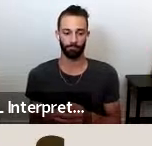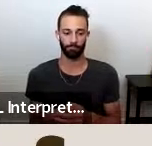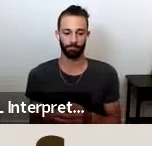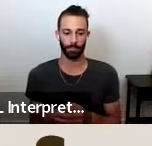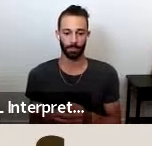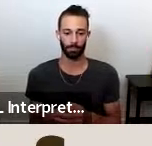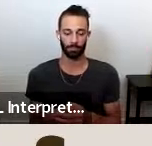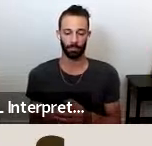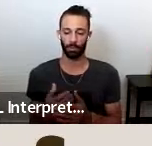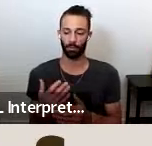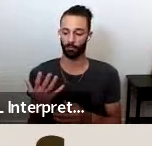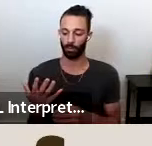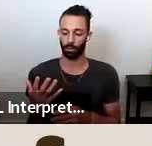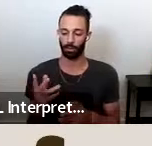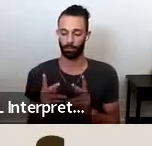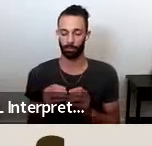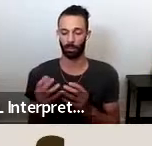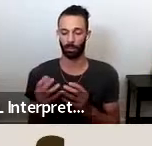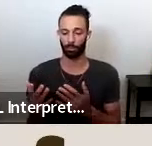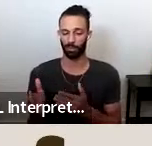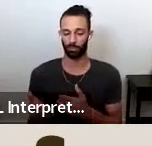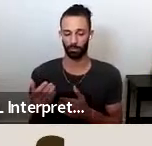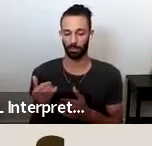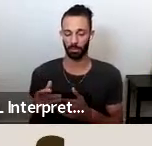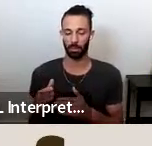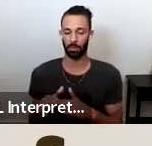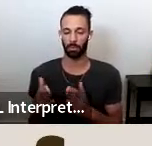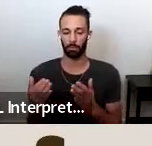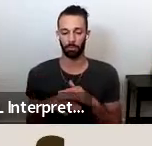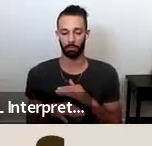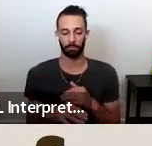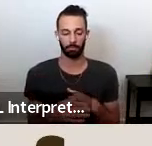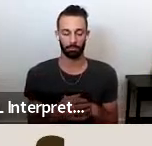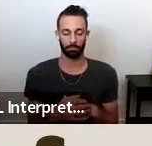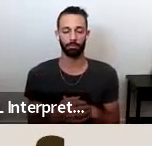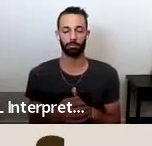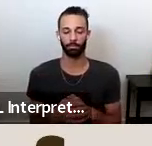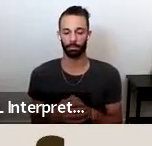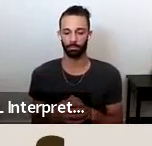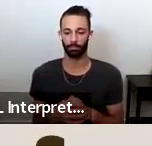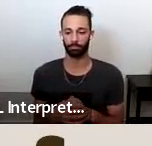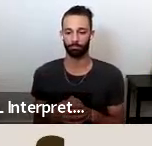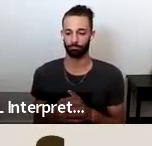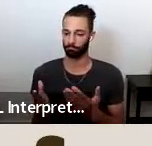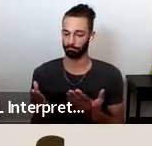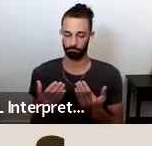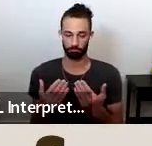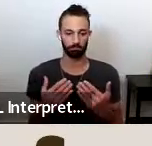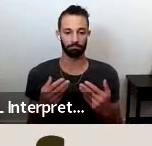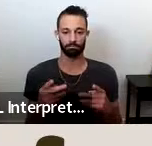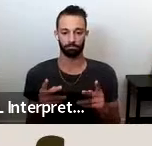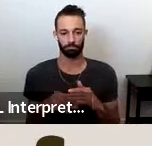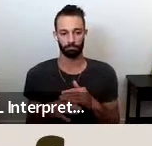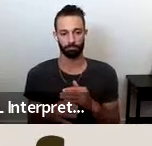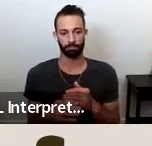waiting room, so I think we can just open up the waiting room Oh and yeah, get, let them in. yeah.